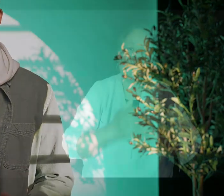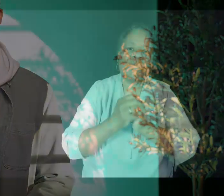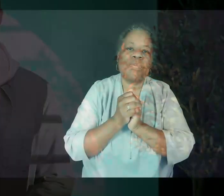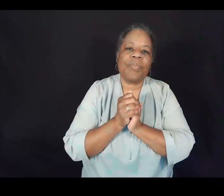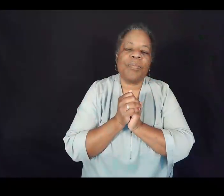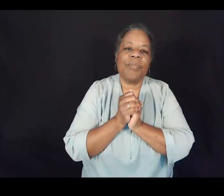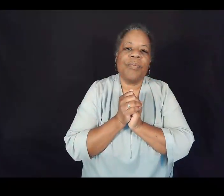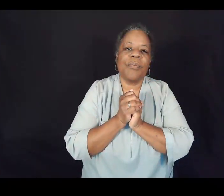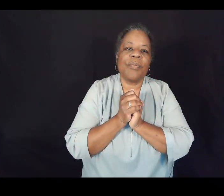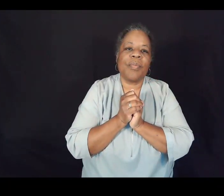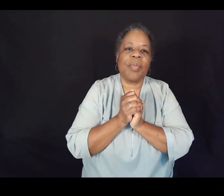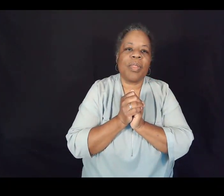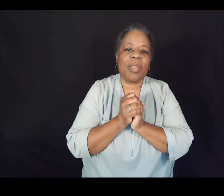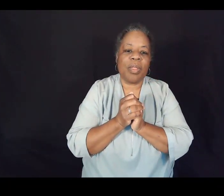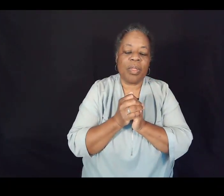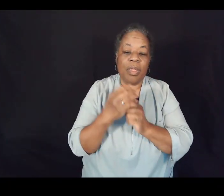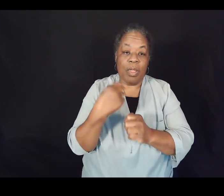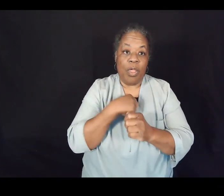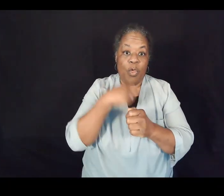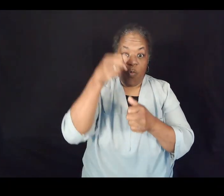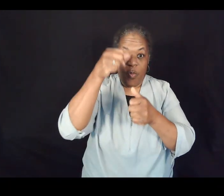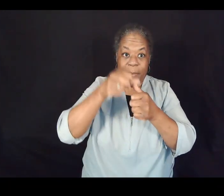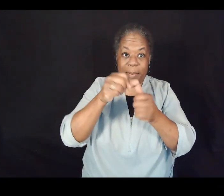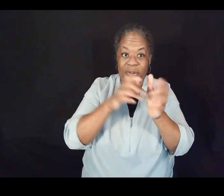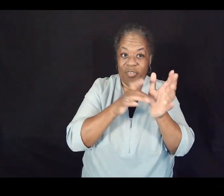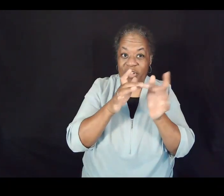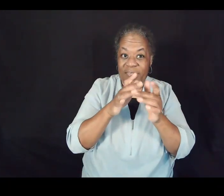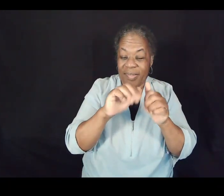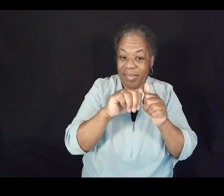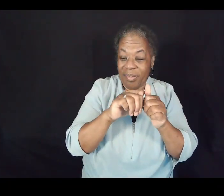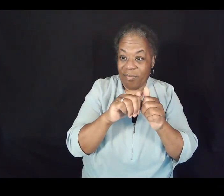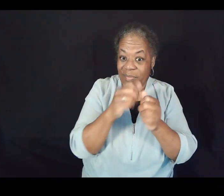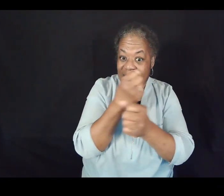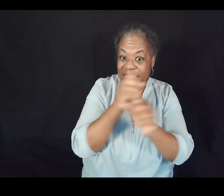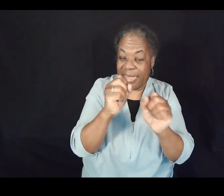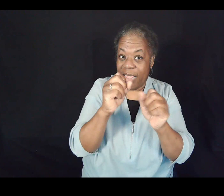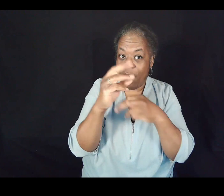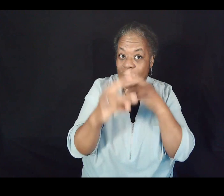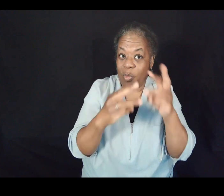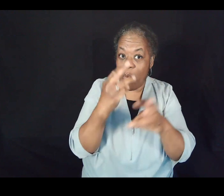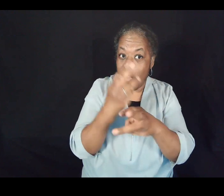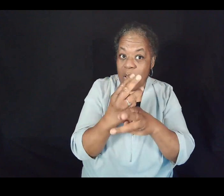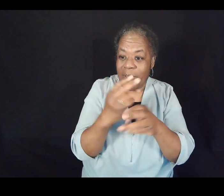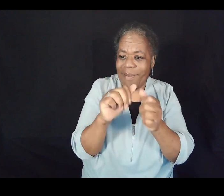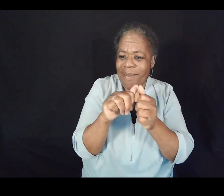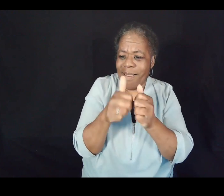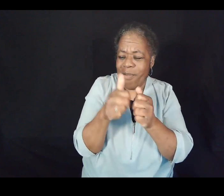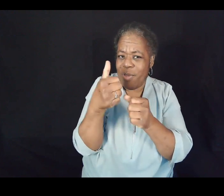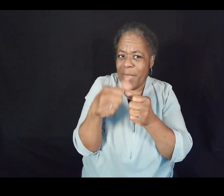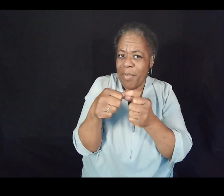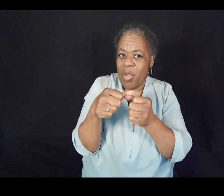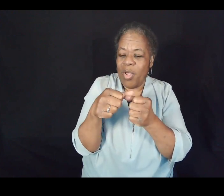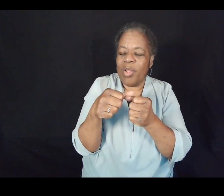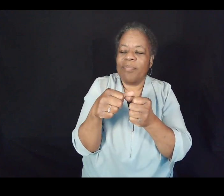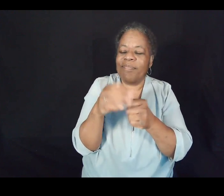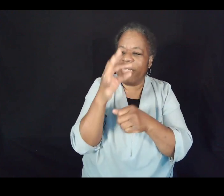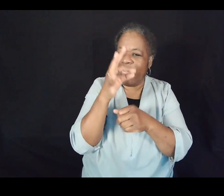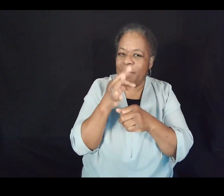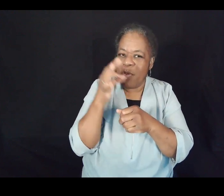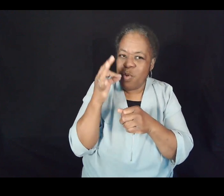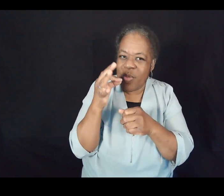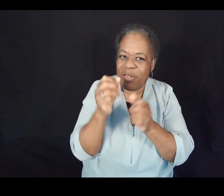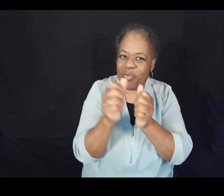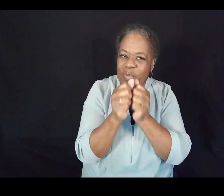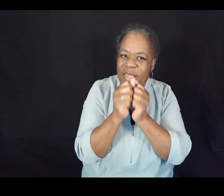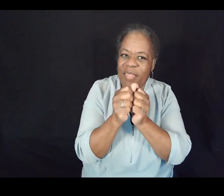One of the ways we remember Jesus, the Savior of the world, is by taking communion together. The scripture tells us on the night in which he